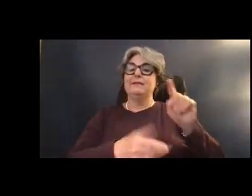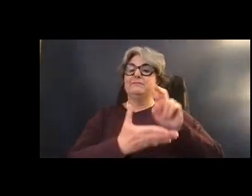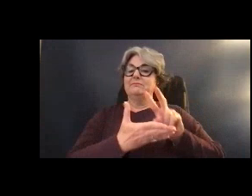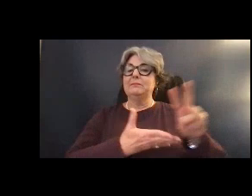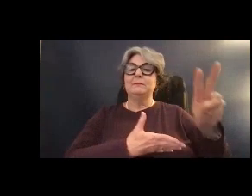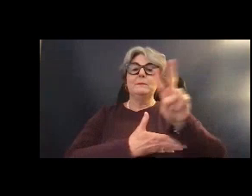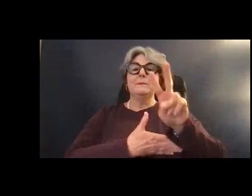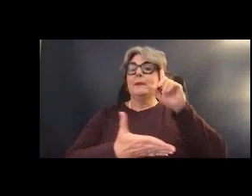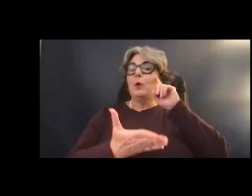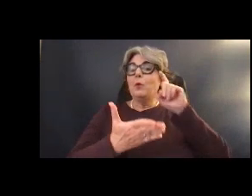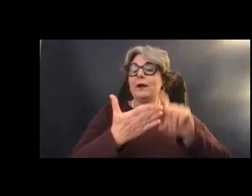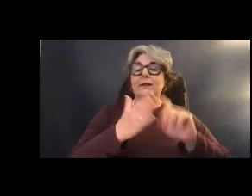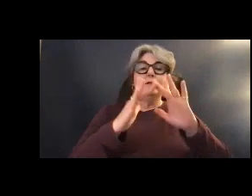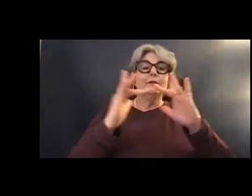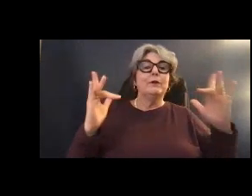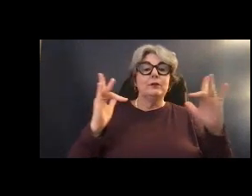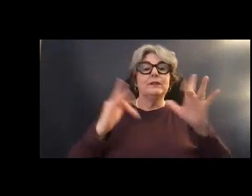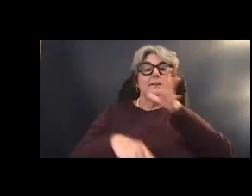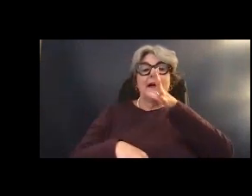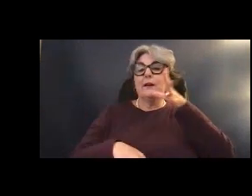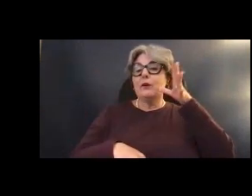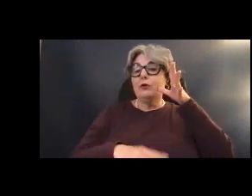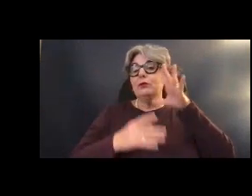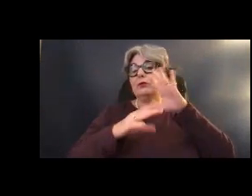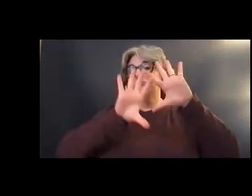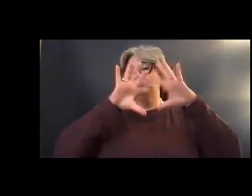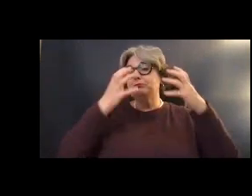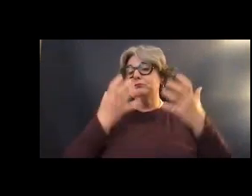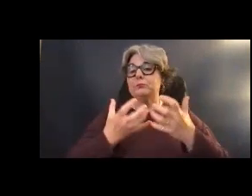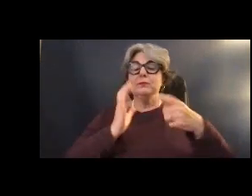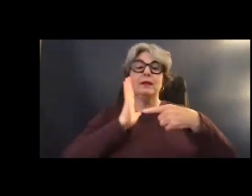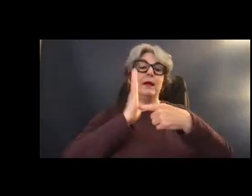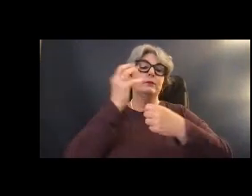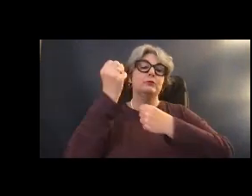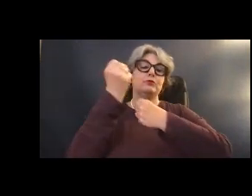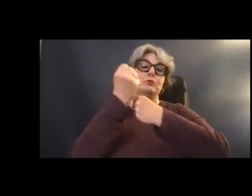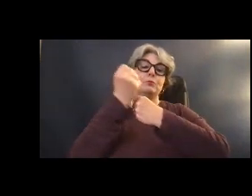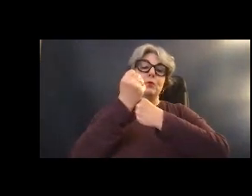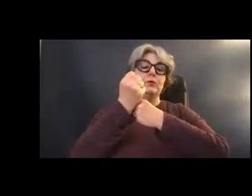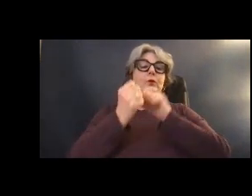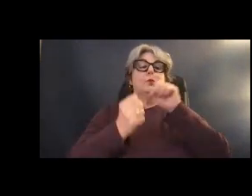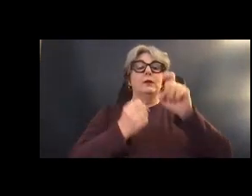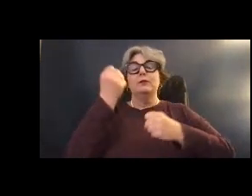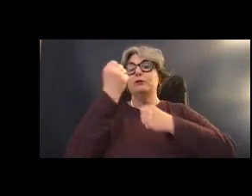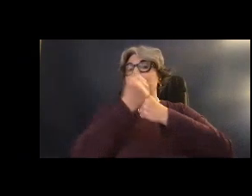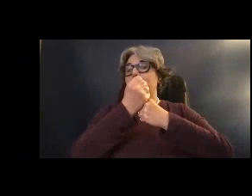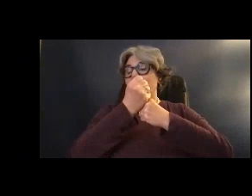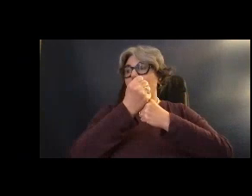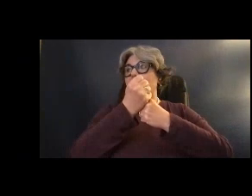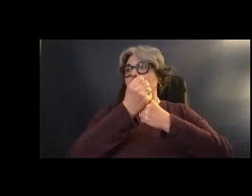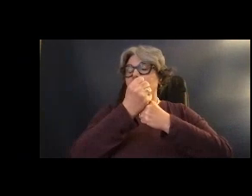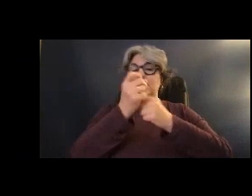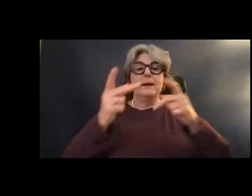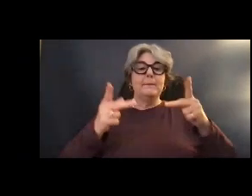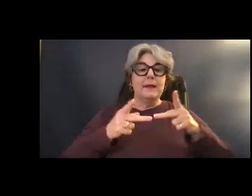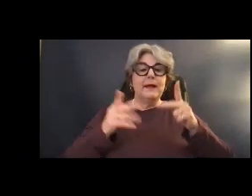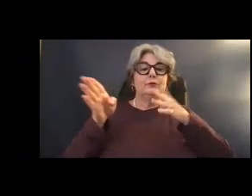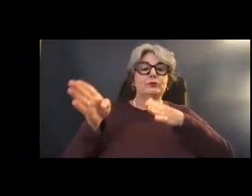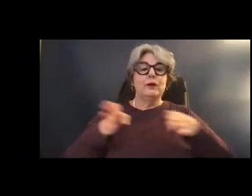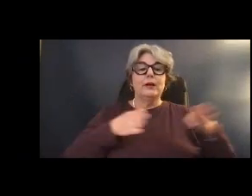want to recognize that the diversity of agriculture around the world that supports that. Therefore, we need to support a place-based strategies